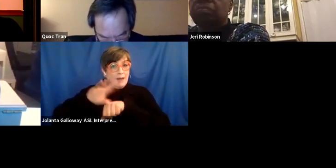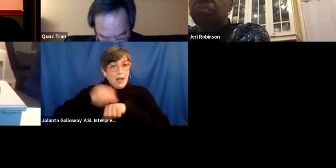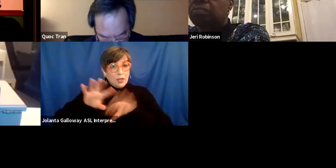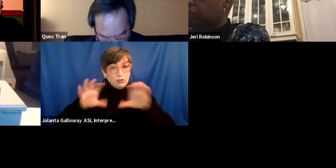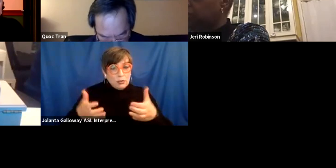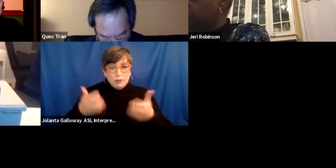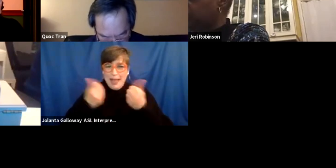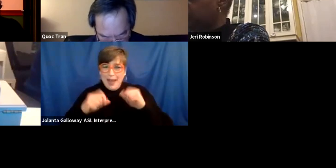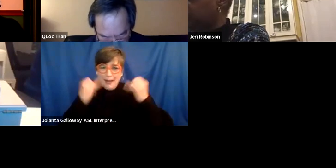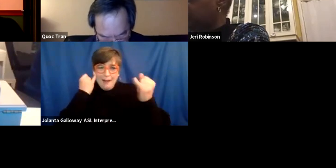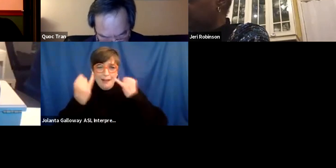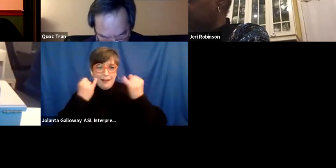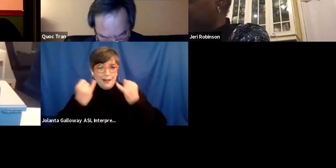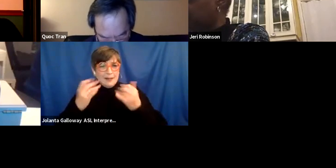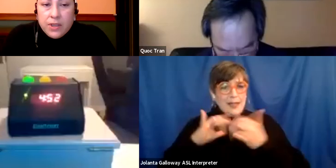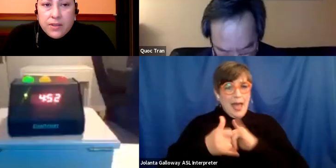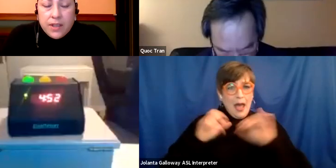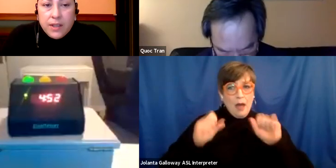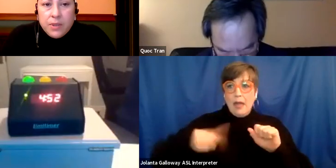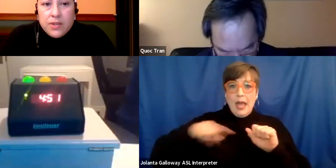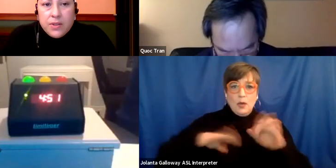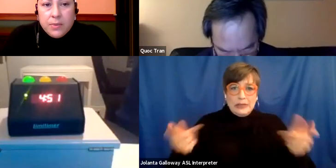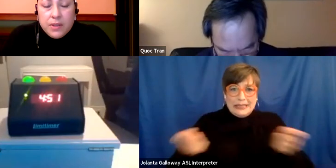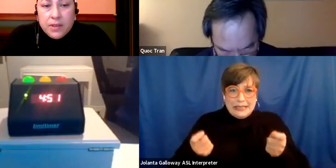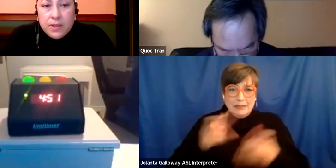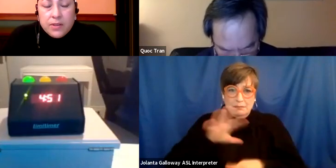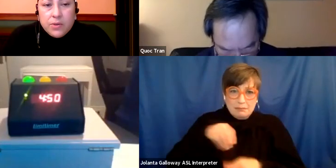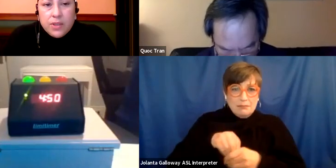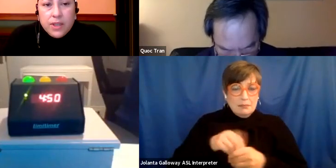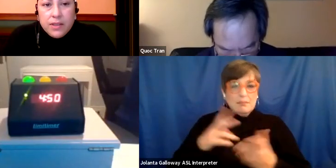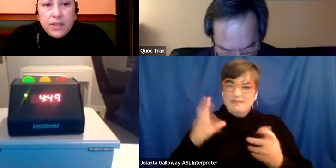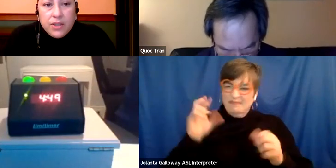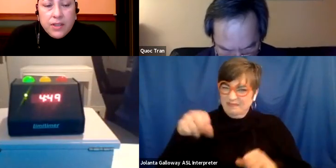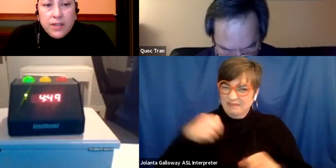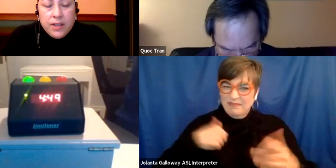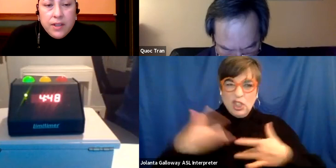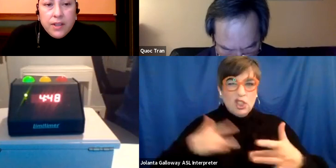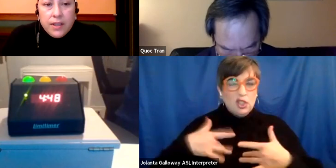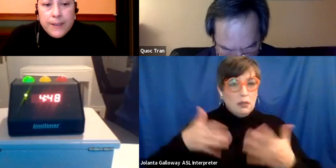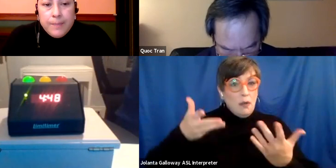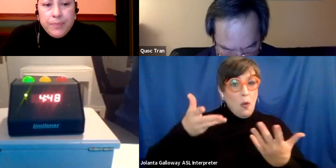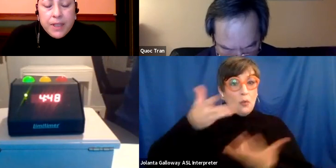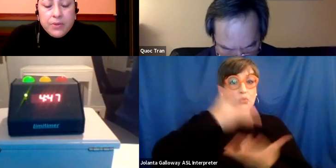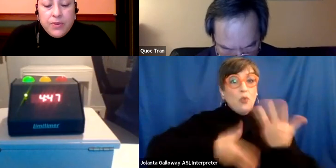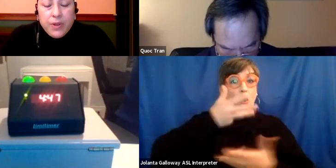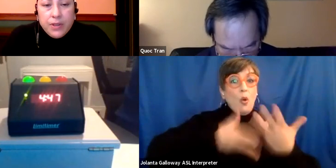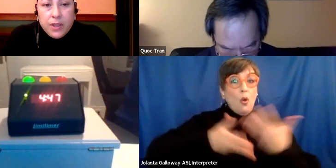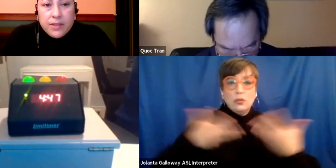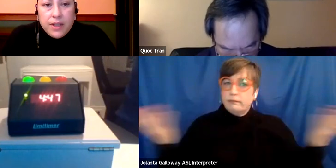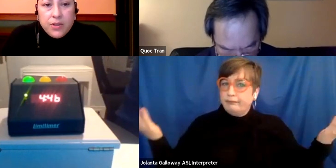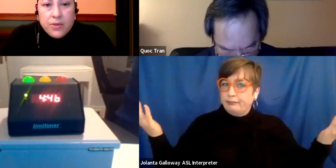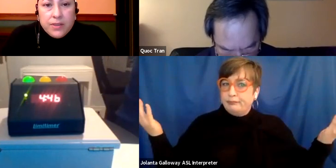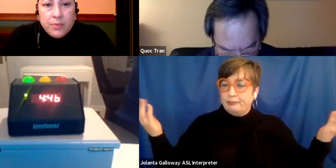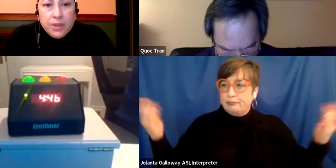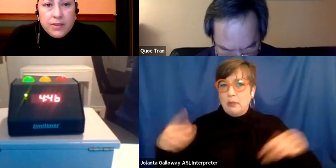on, you know, ways we can better engage students. I am concerned about the social isolation, and as we've heard